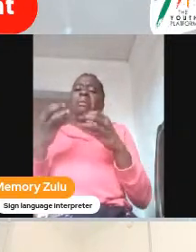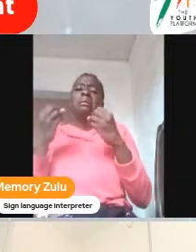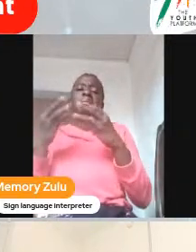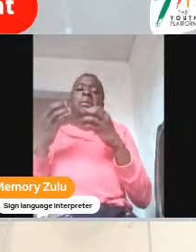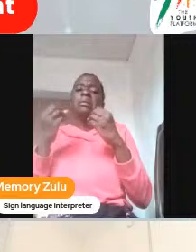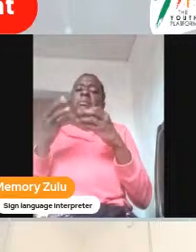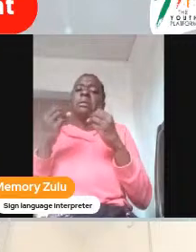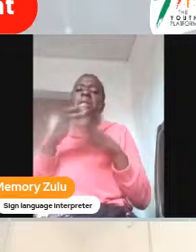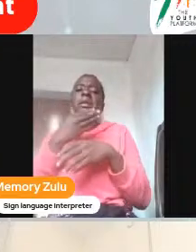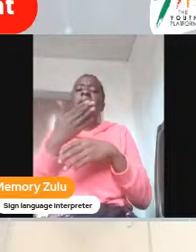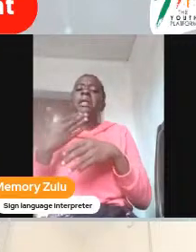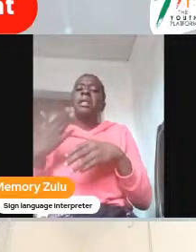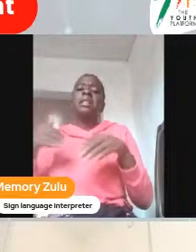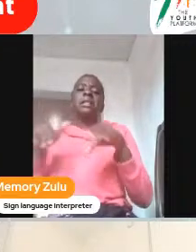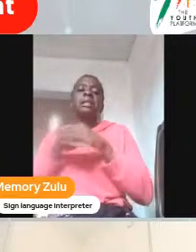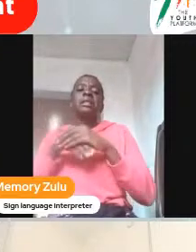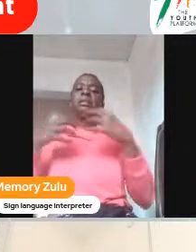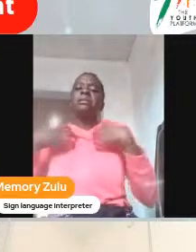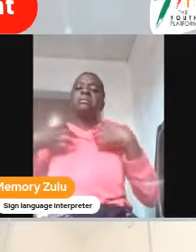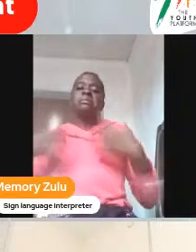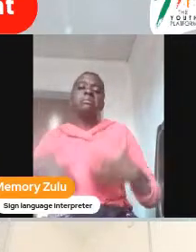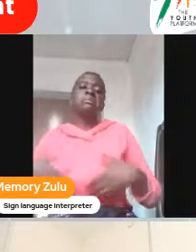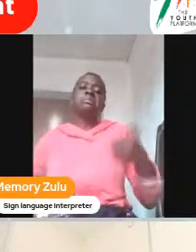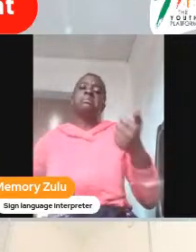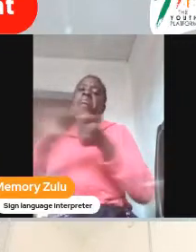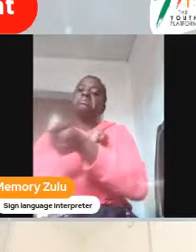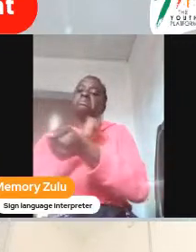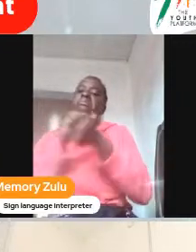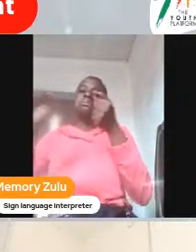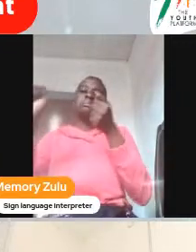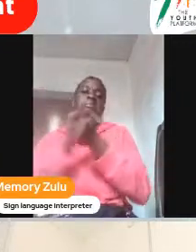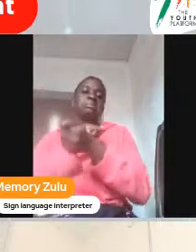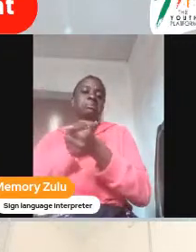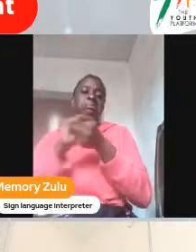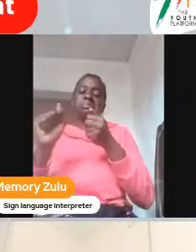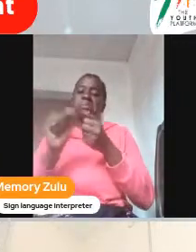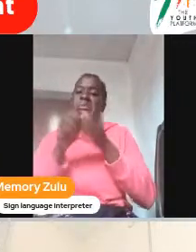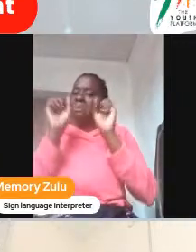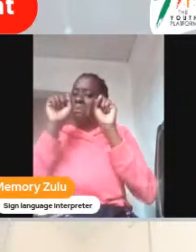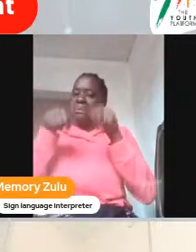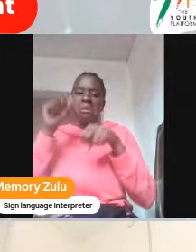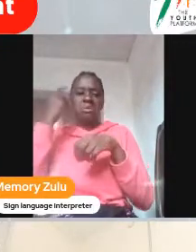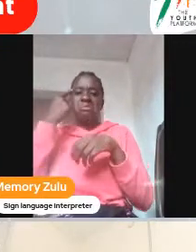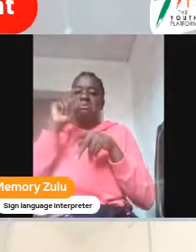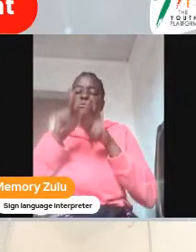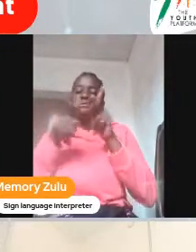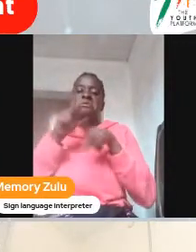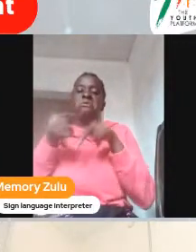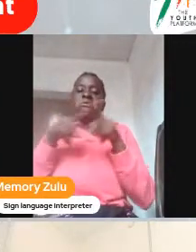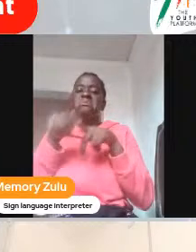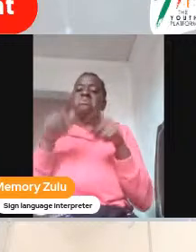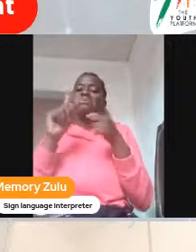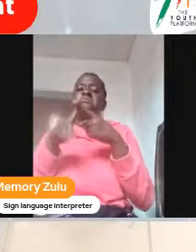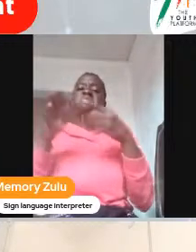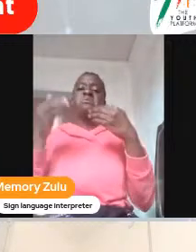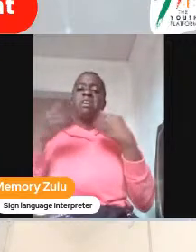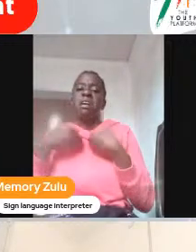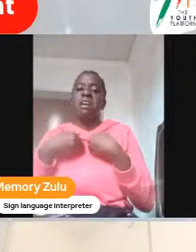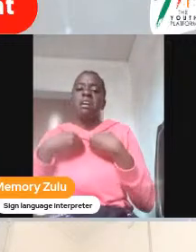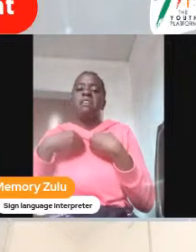in the body. So it's very much possible that one will be moving around even for 30 years without manifesting any signs and symptoms.